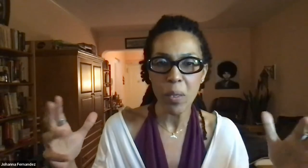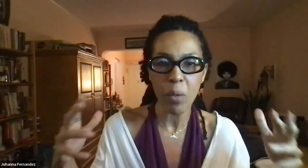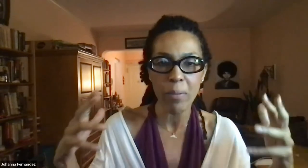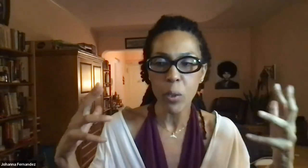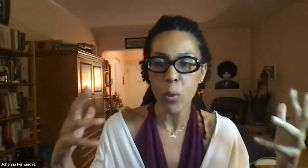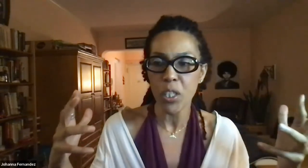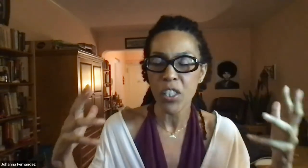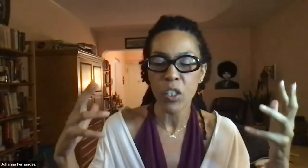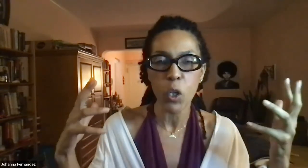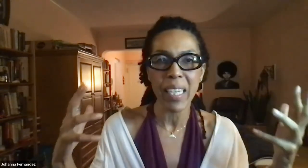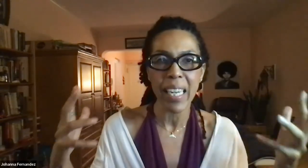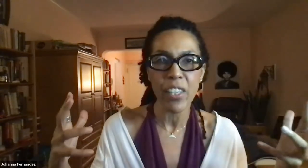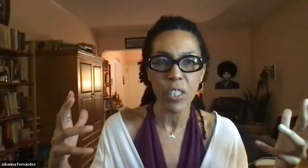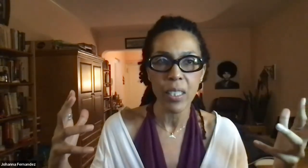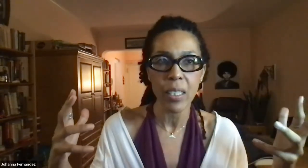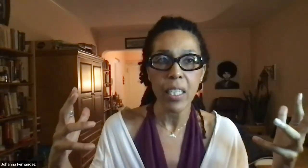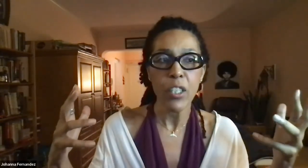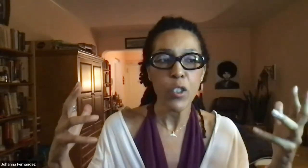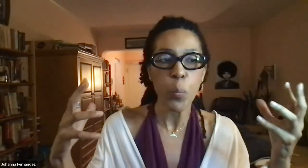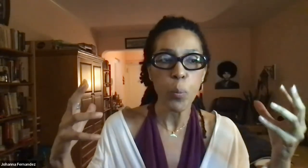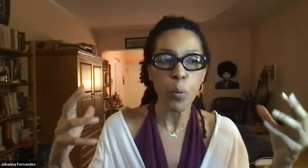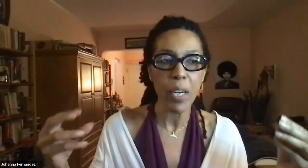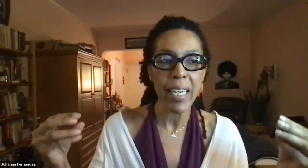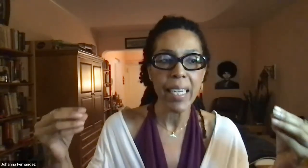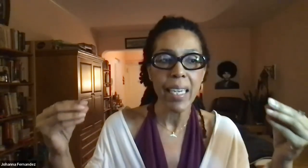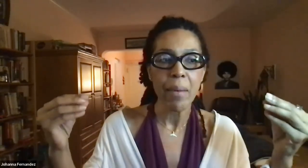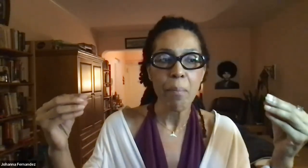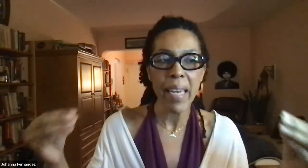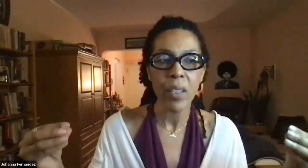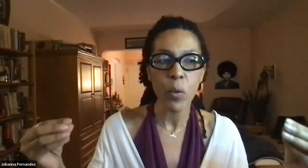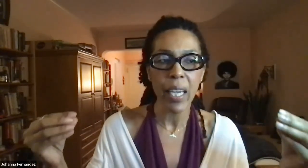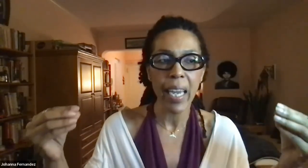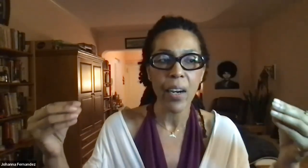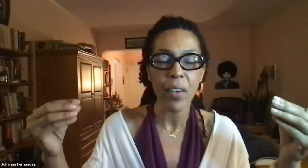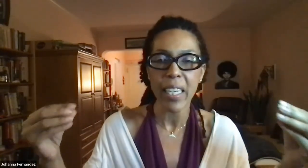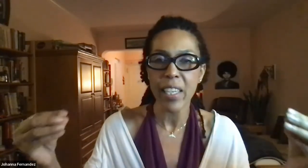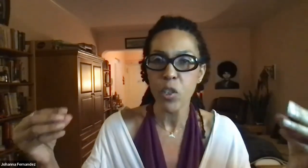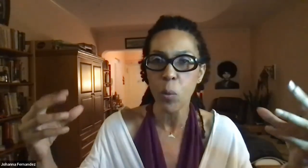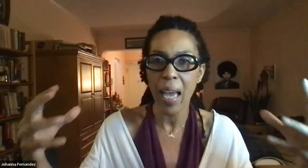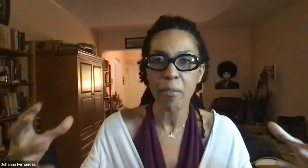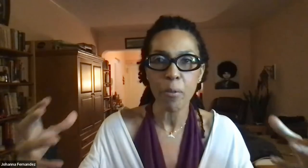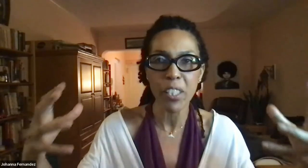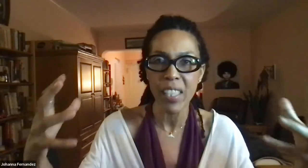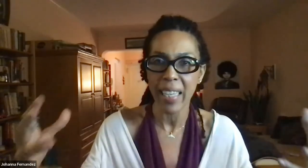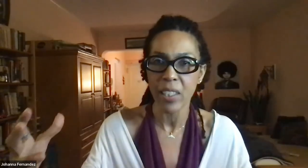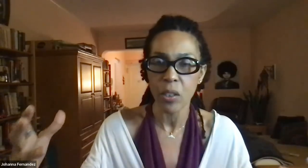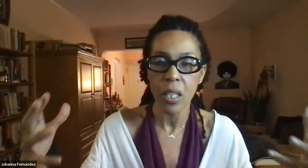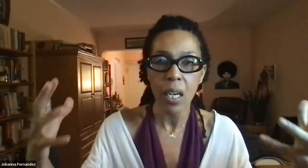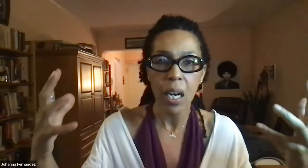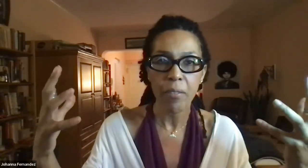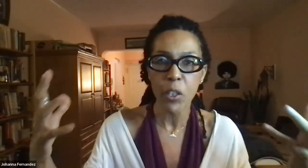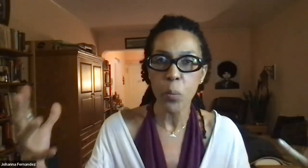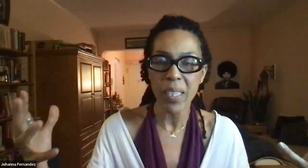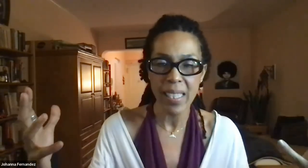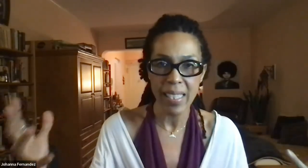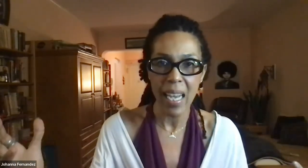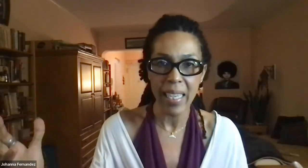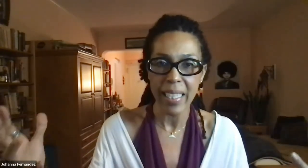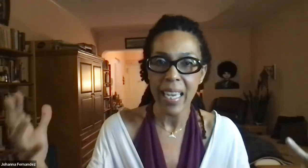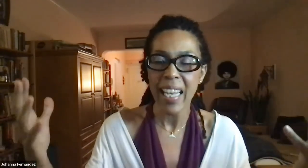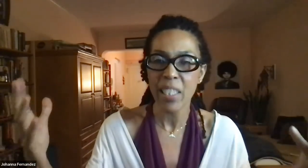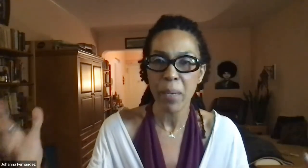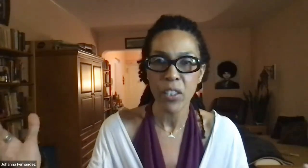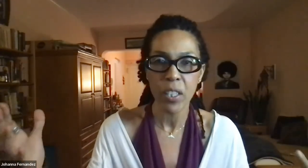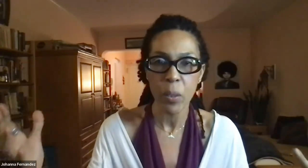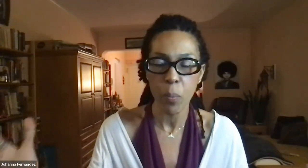the Cuban Revolution's determination to bring medical care into every sector of Cuban